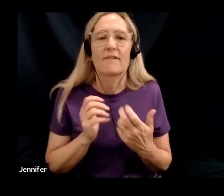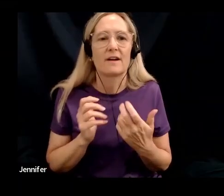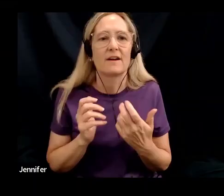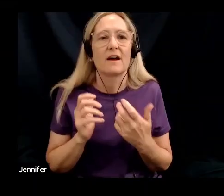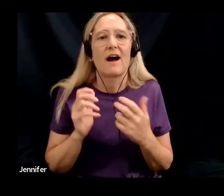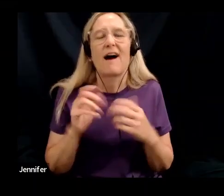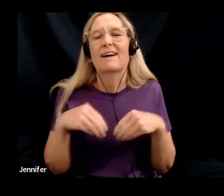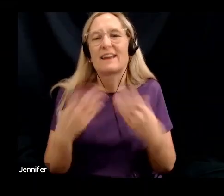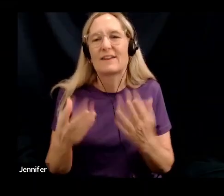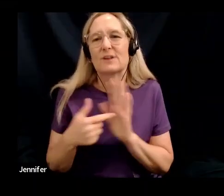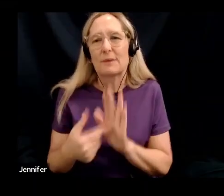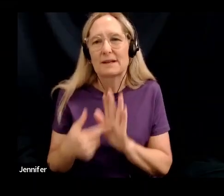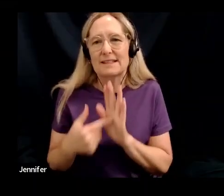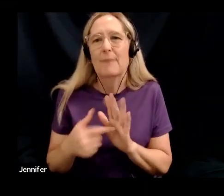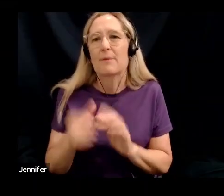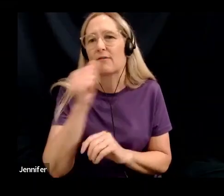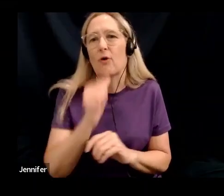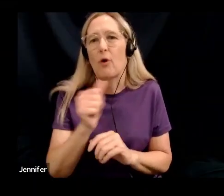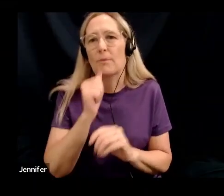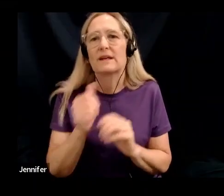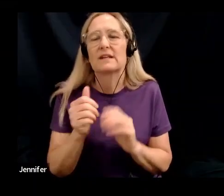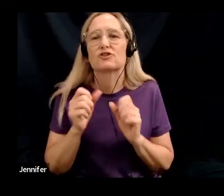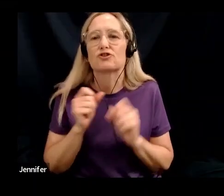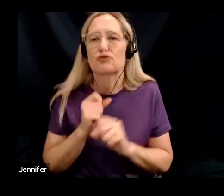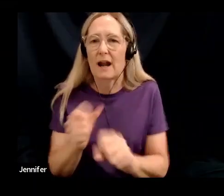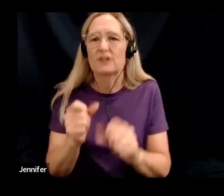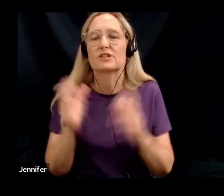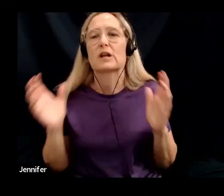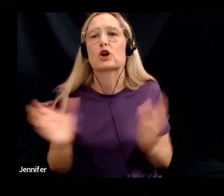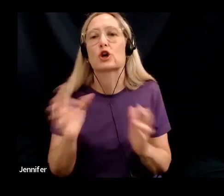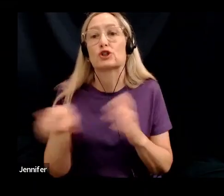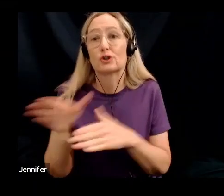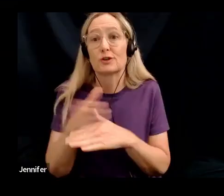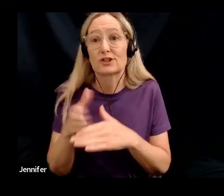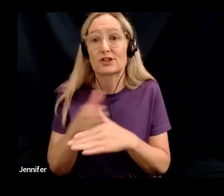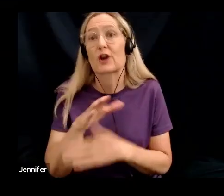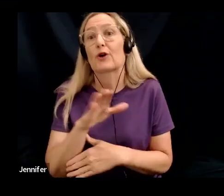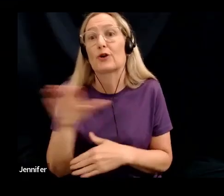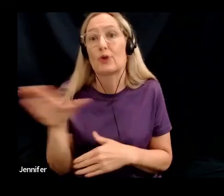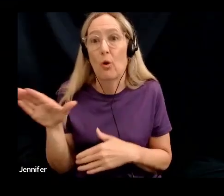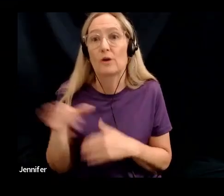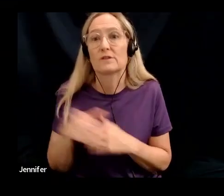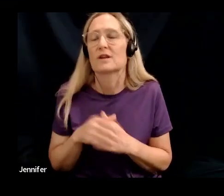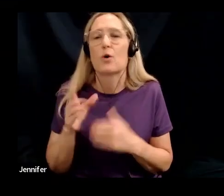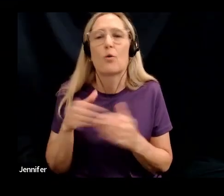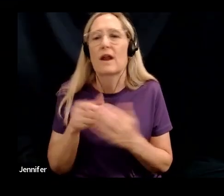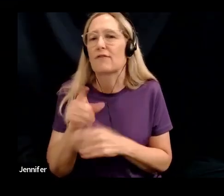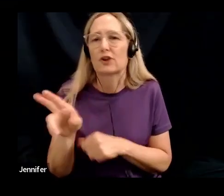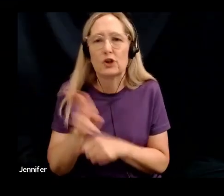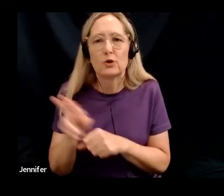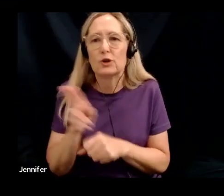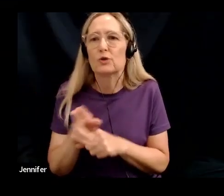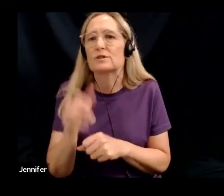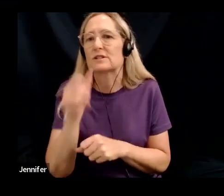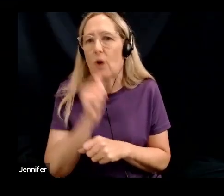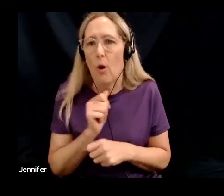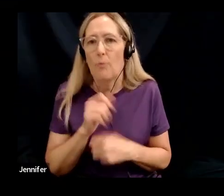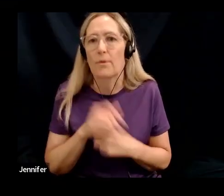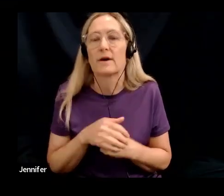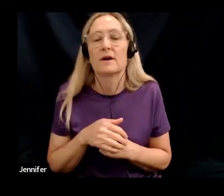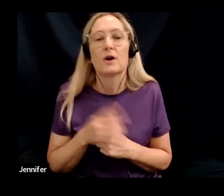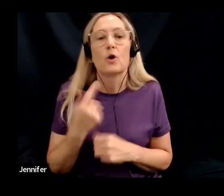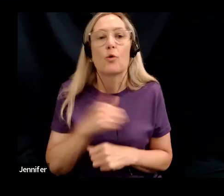some examples of coping strategies, and I'm going to encourage people to share, things that they use themselves. We